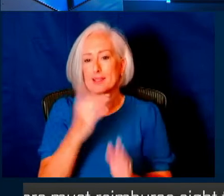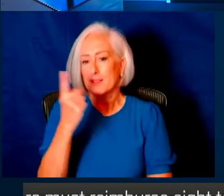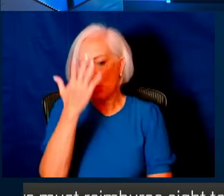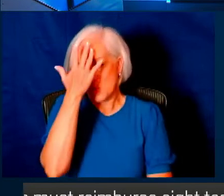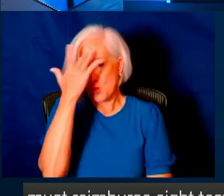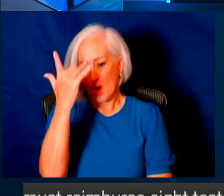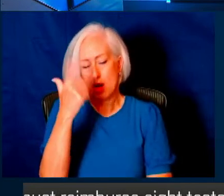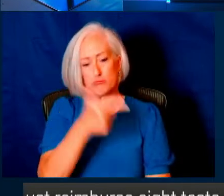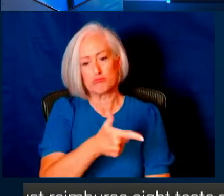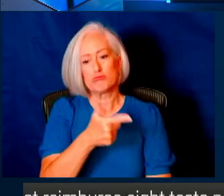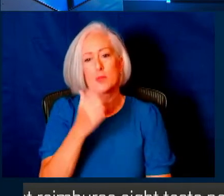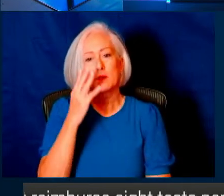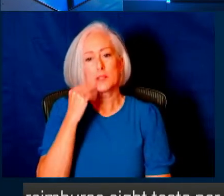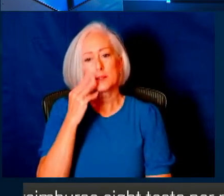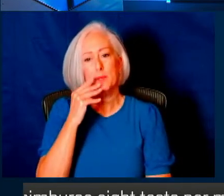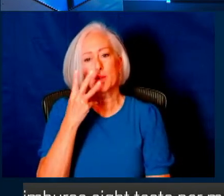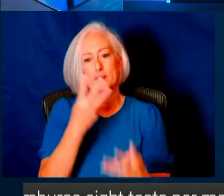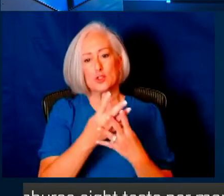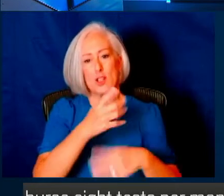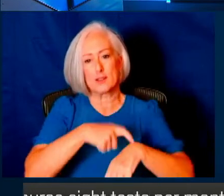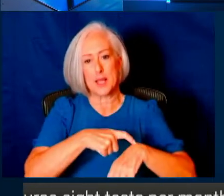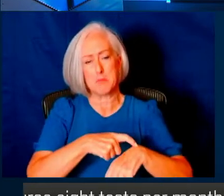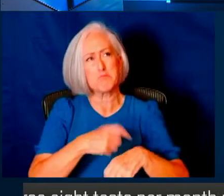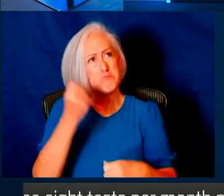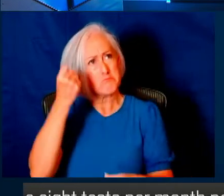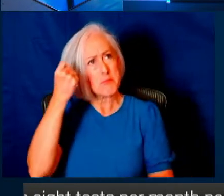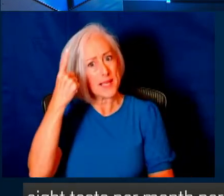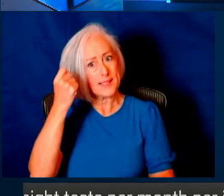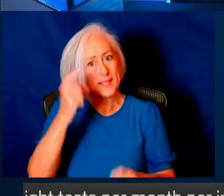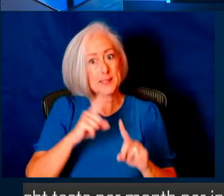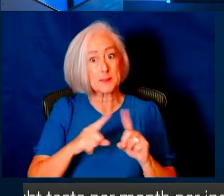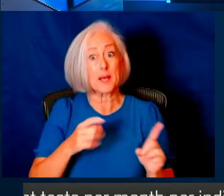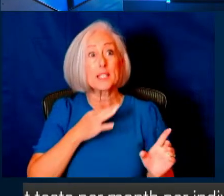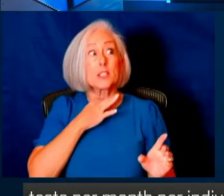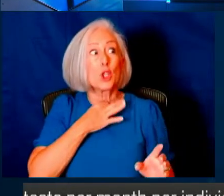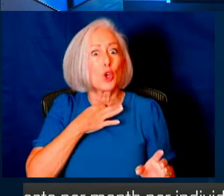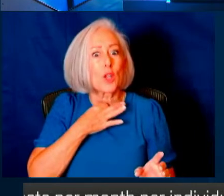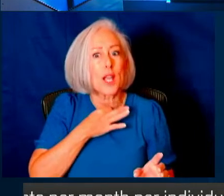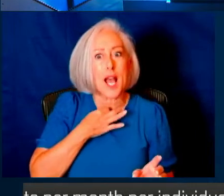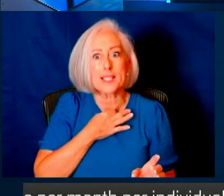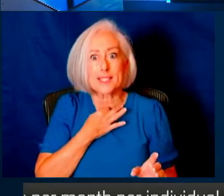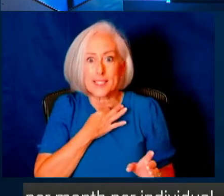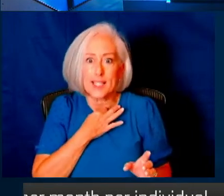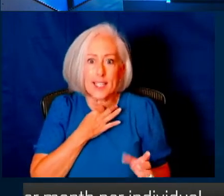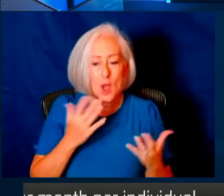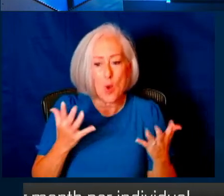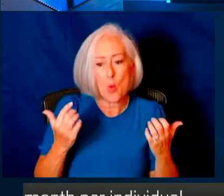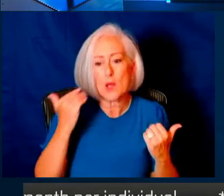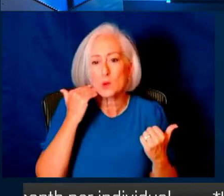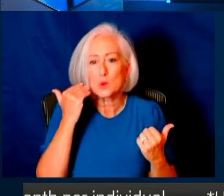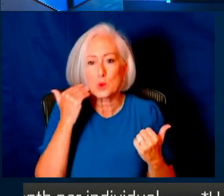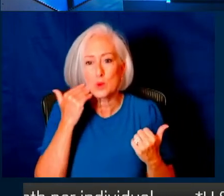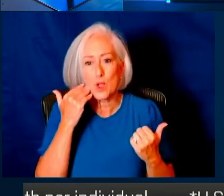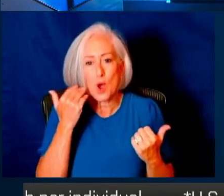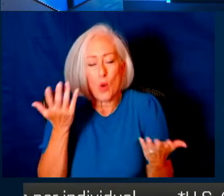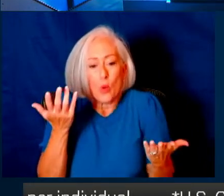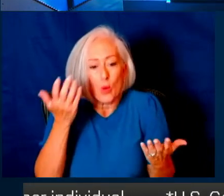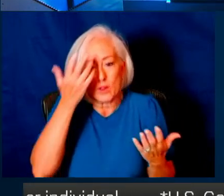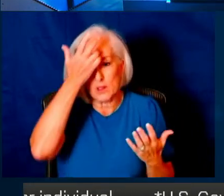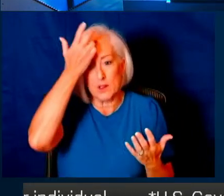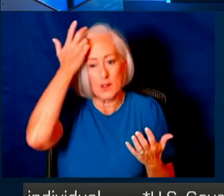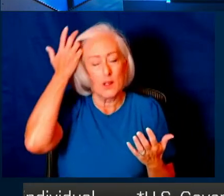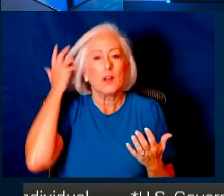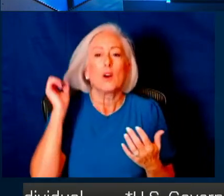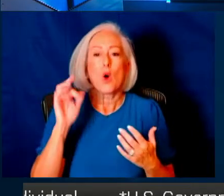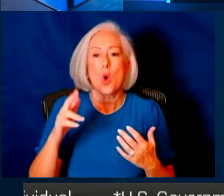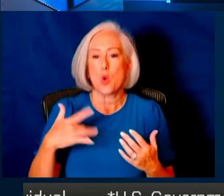incarcerated, it makes sense, but I think just our human curiosity feels like we just want to know, or we feel we have